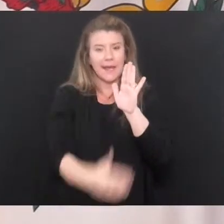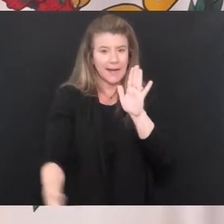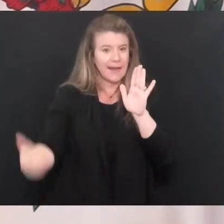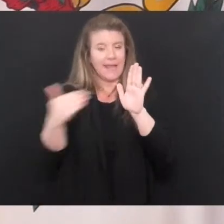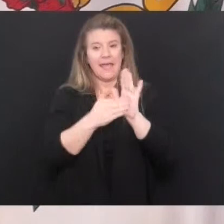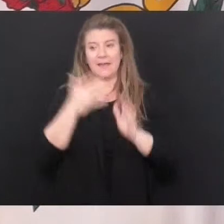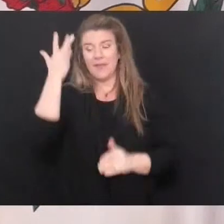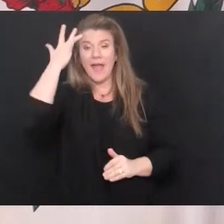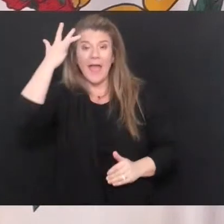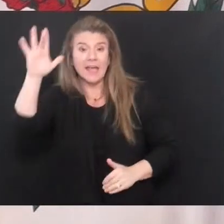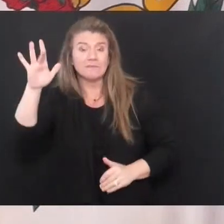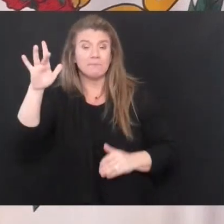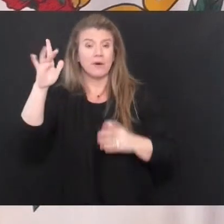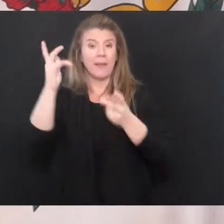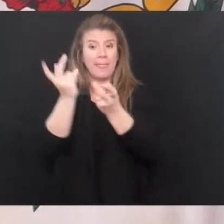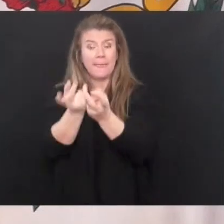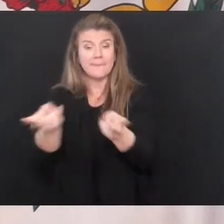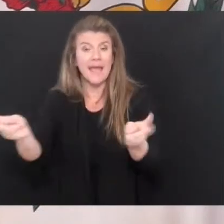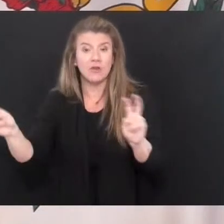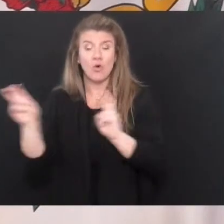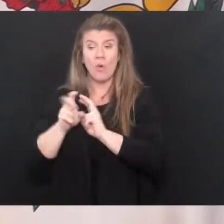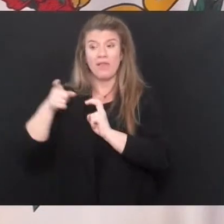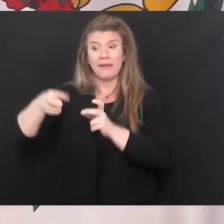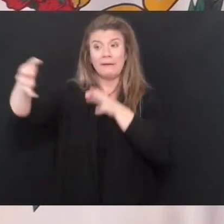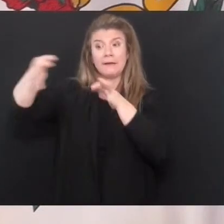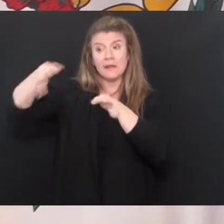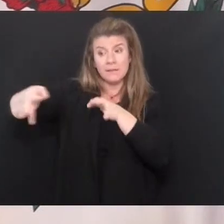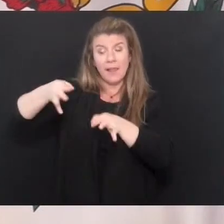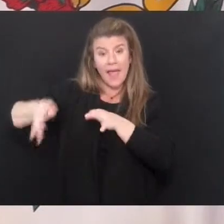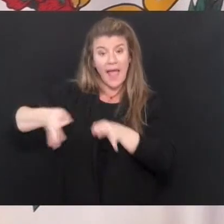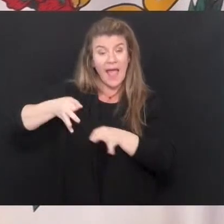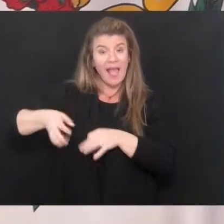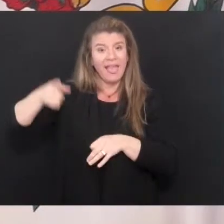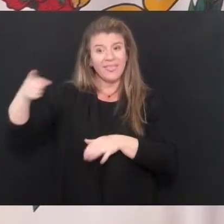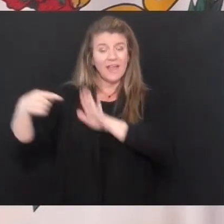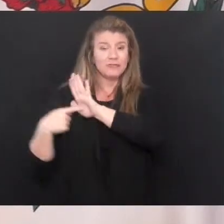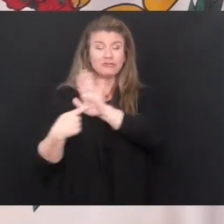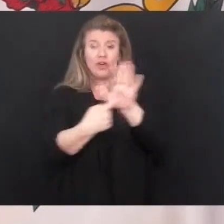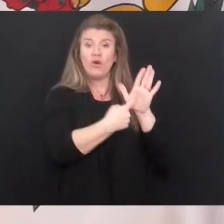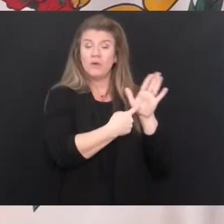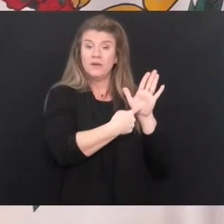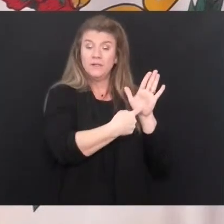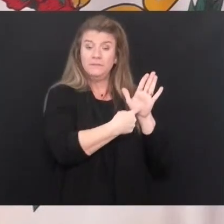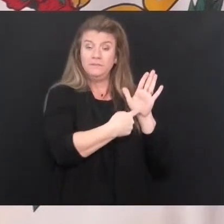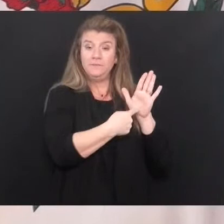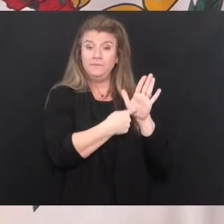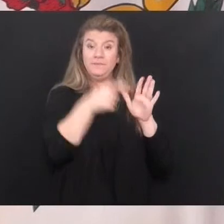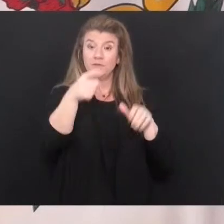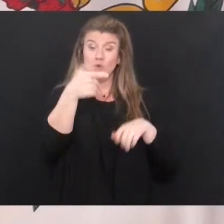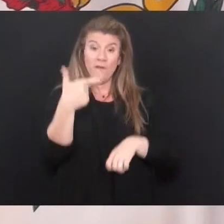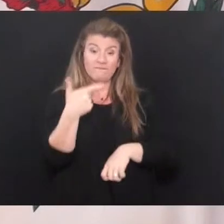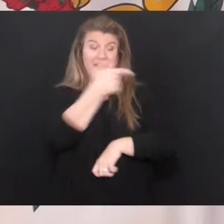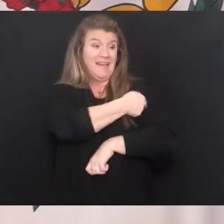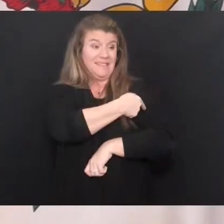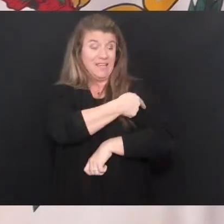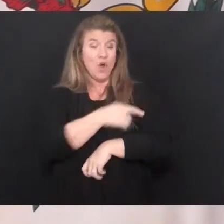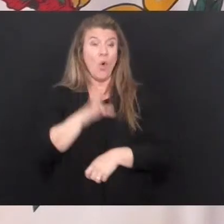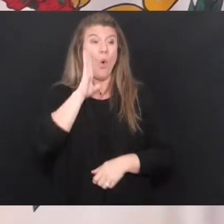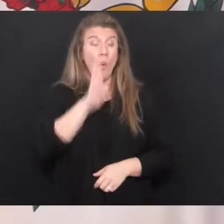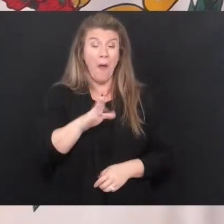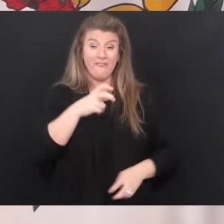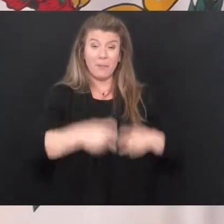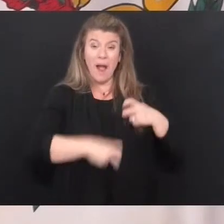experts say point to the fact that the likelihood of a problem with the vaccine is almost